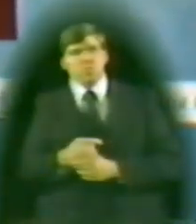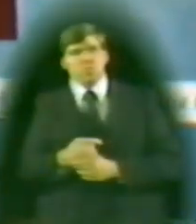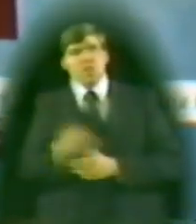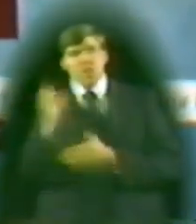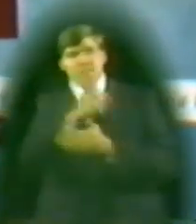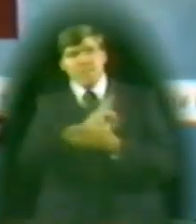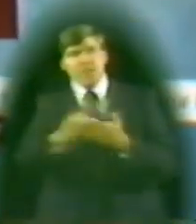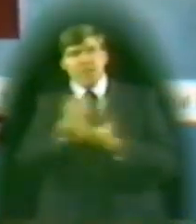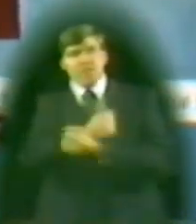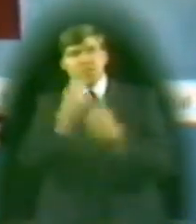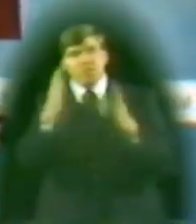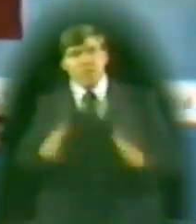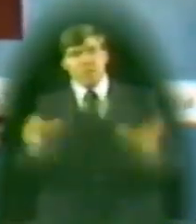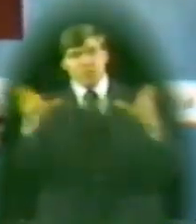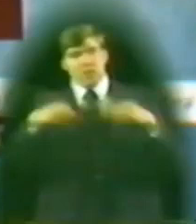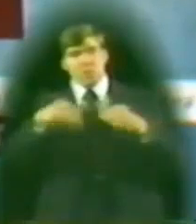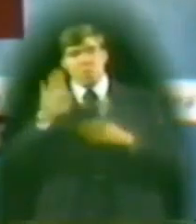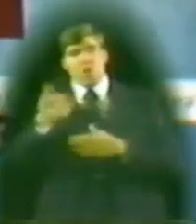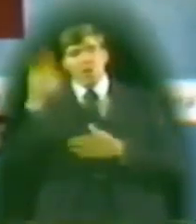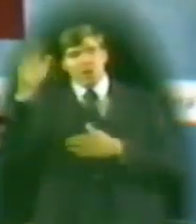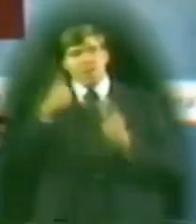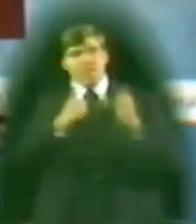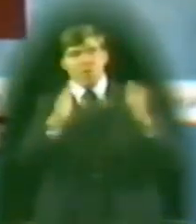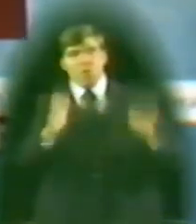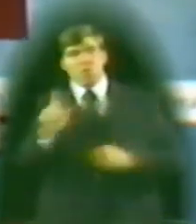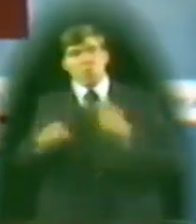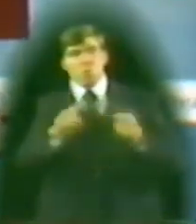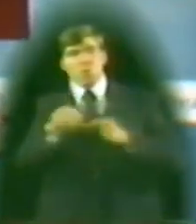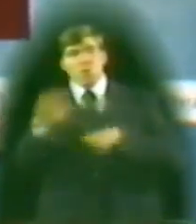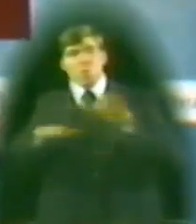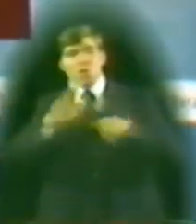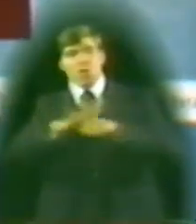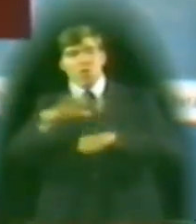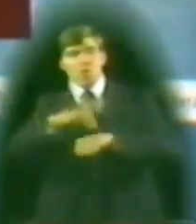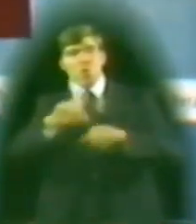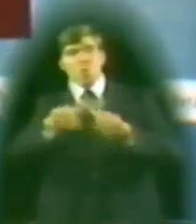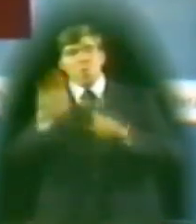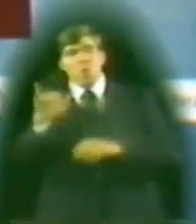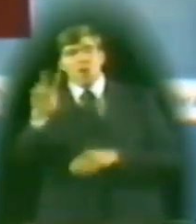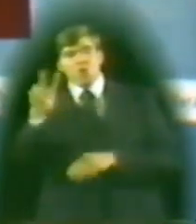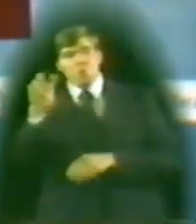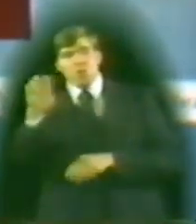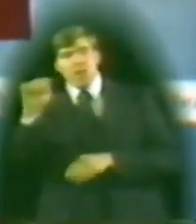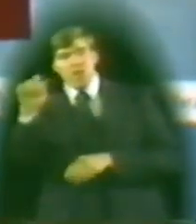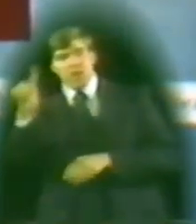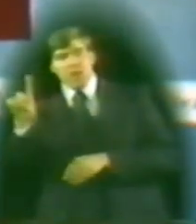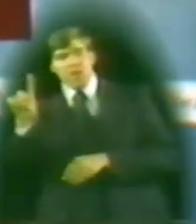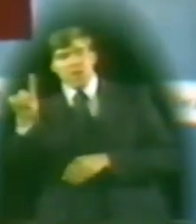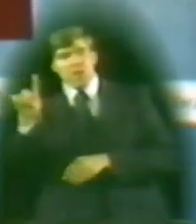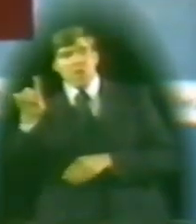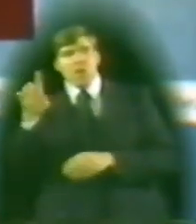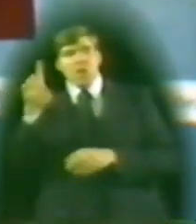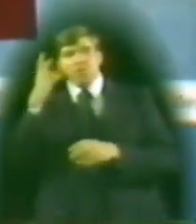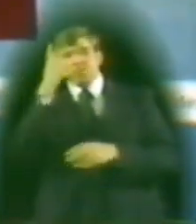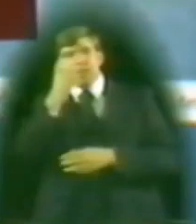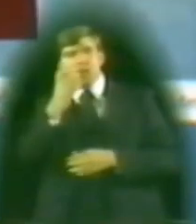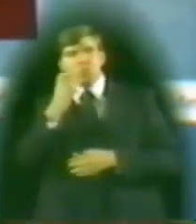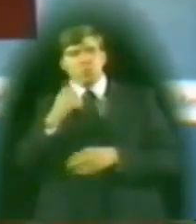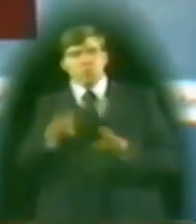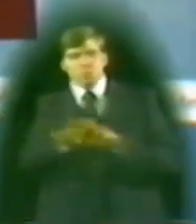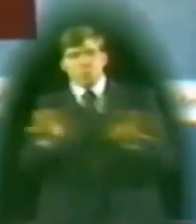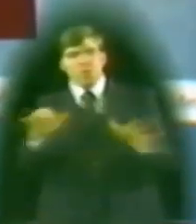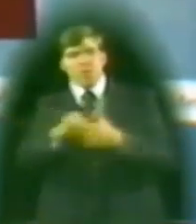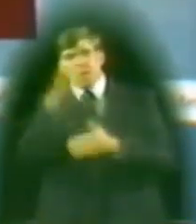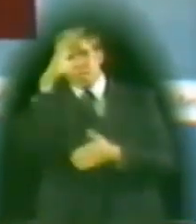The divinity of the Savior was accepted by his followers when he walked the earth. But by 200 AD, doubt was being spread by men who taught